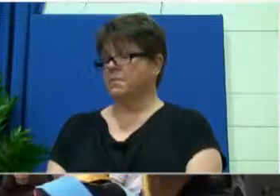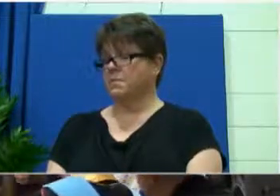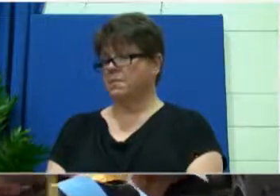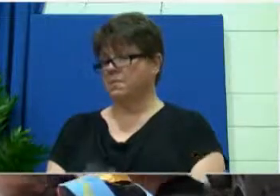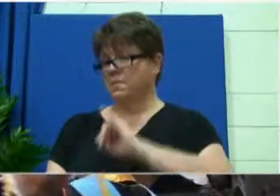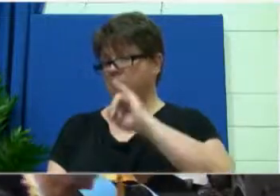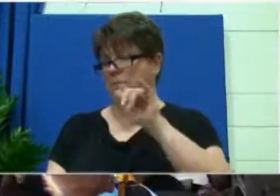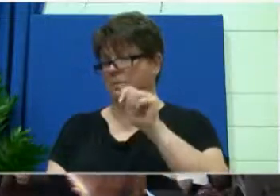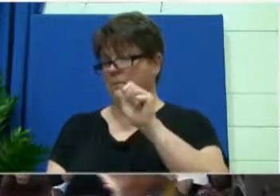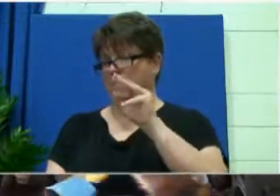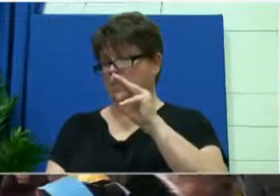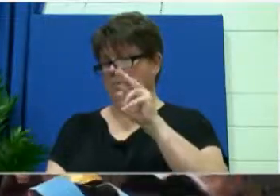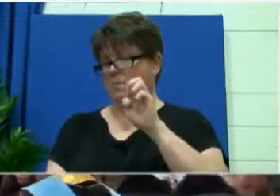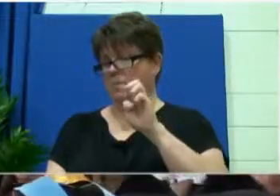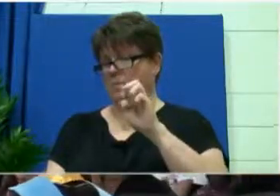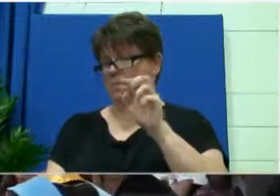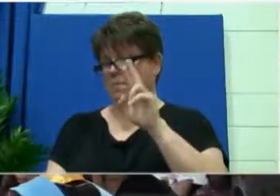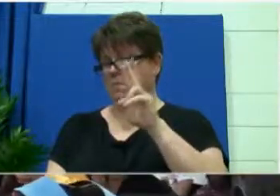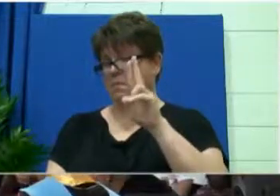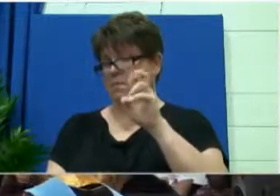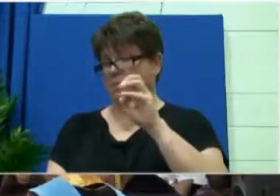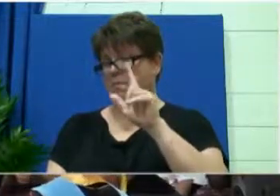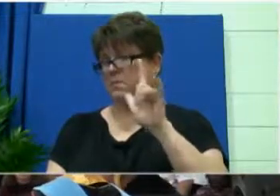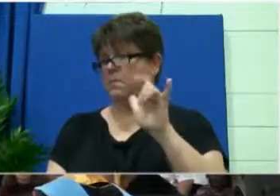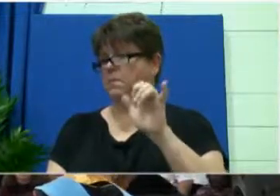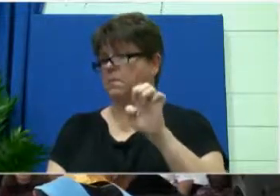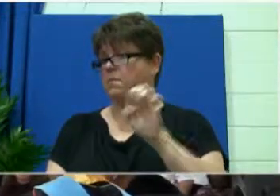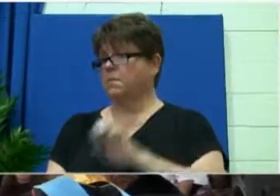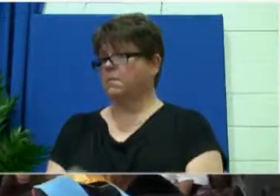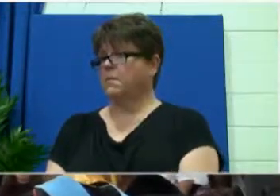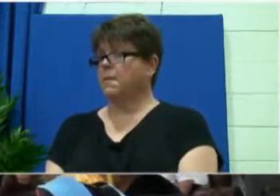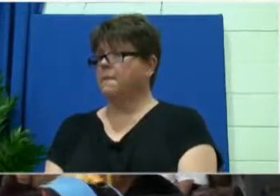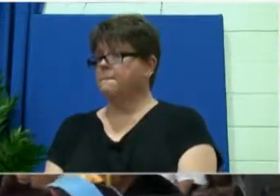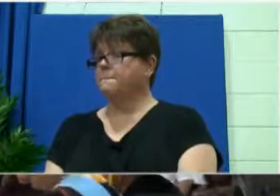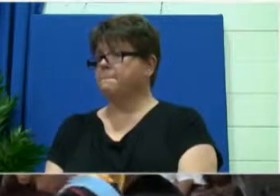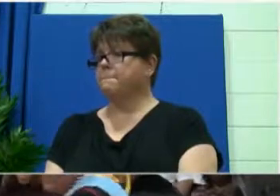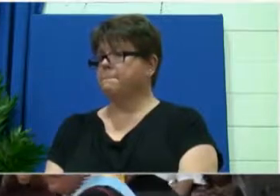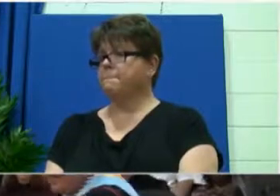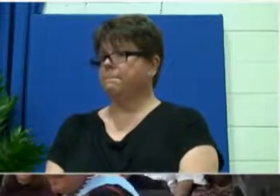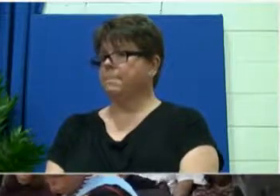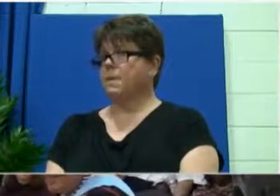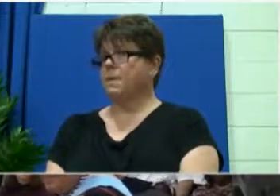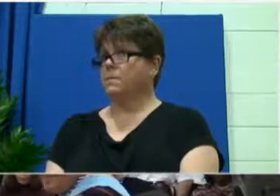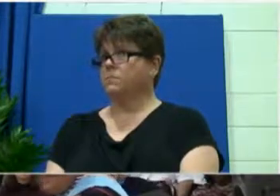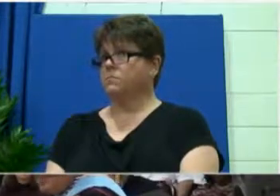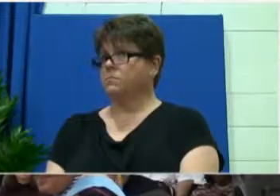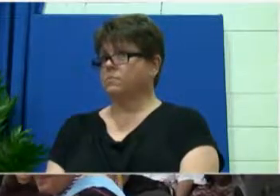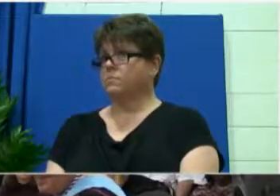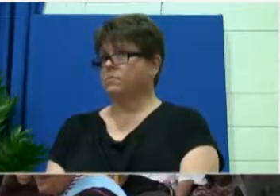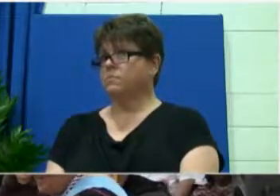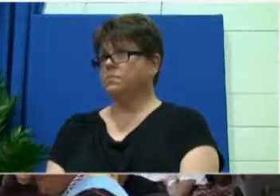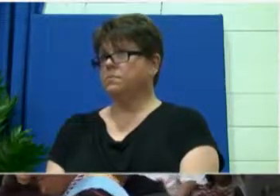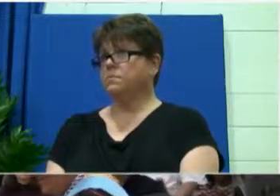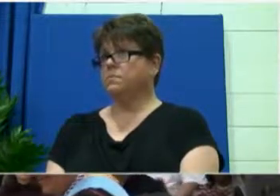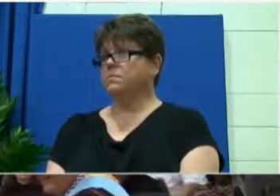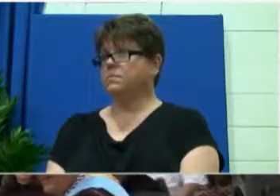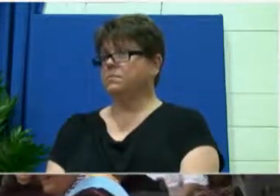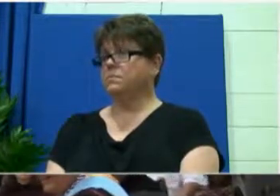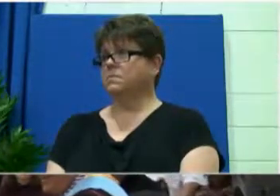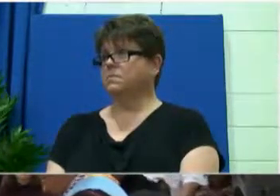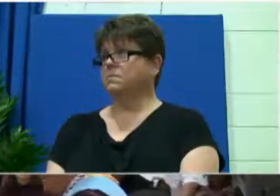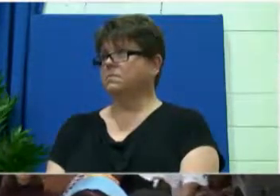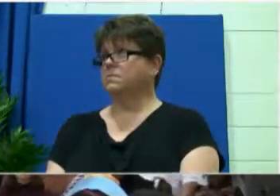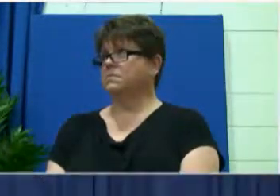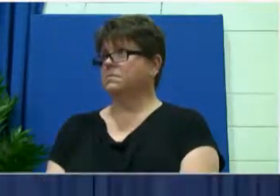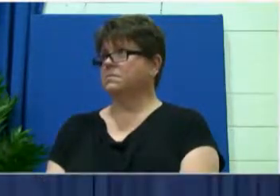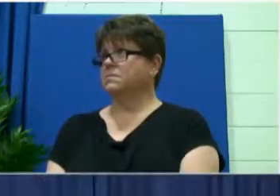Jasmine Simone Russell, Jasmine's diploma presented by Sarah Graham, Associate Professor of Music, who was her parent in the